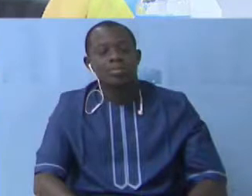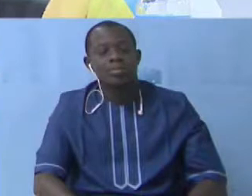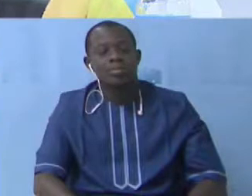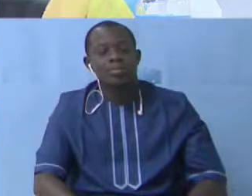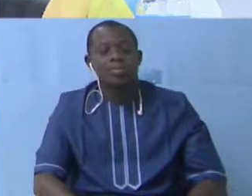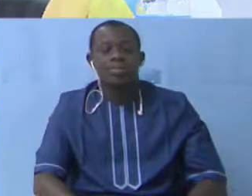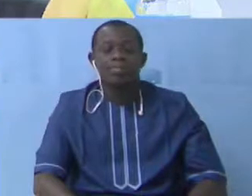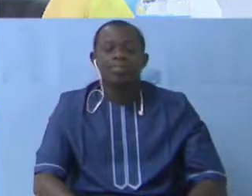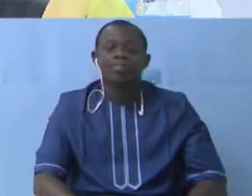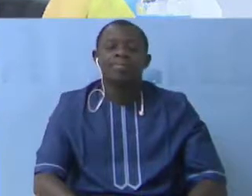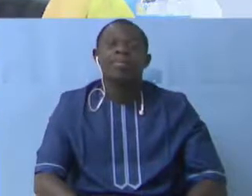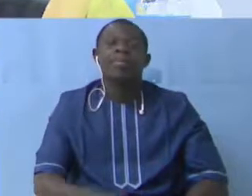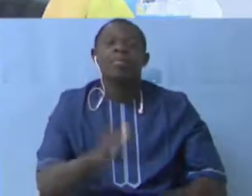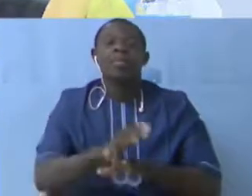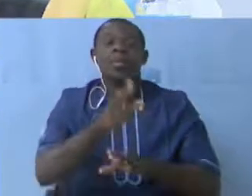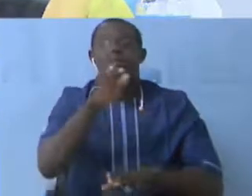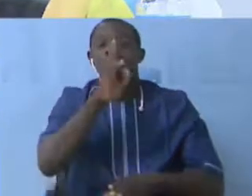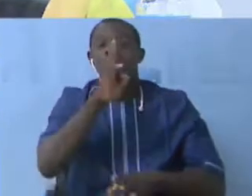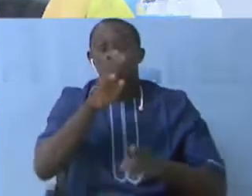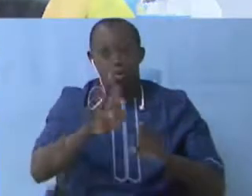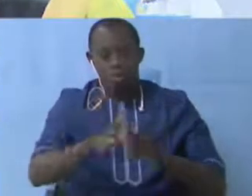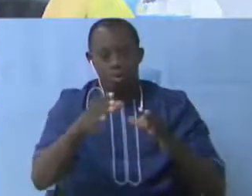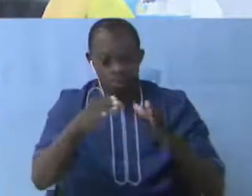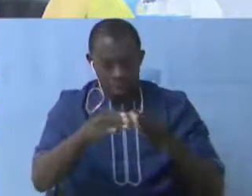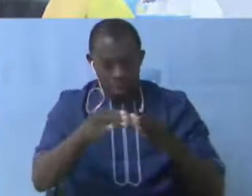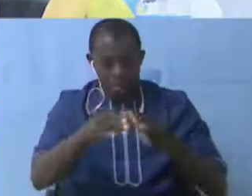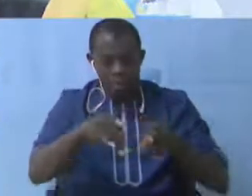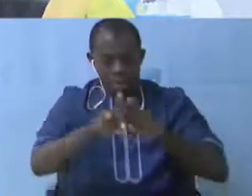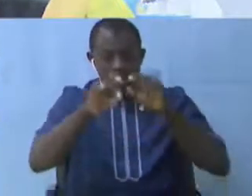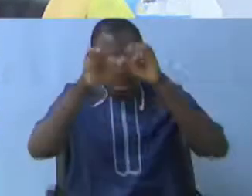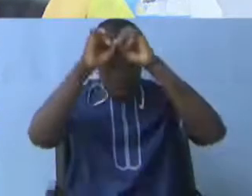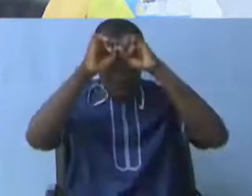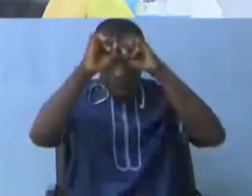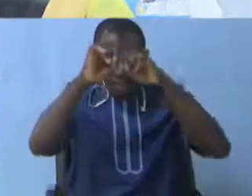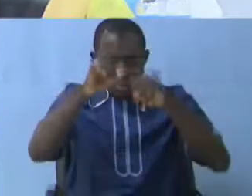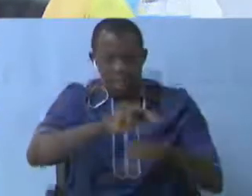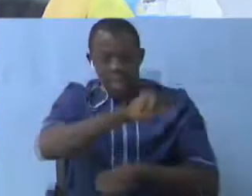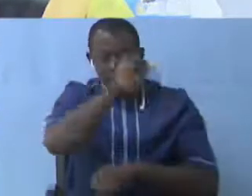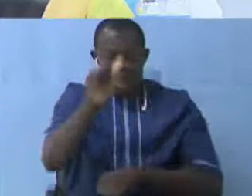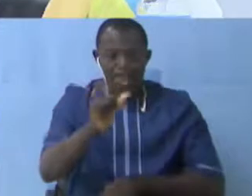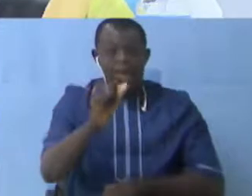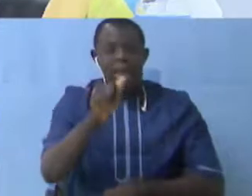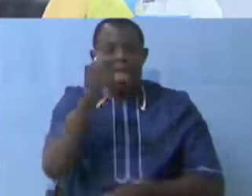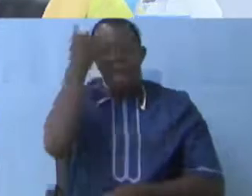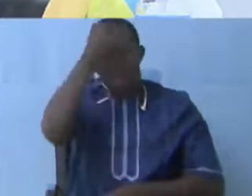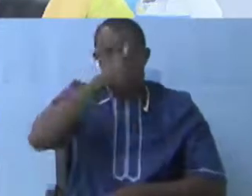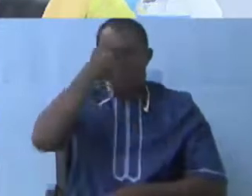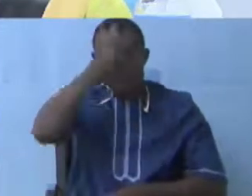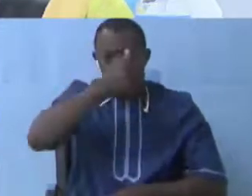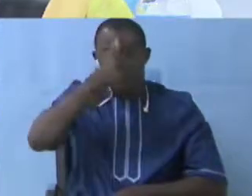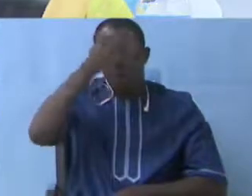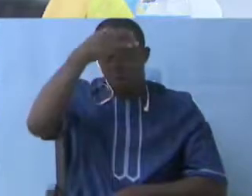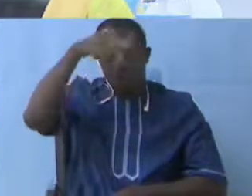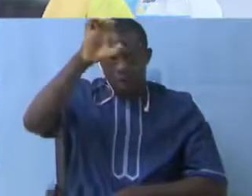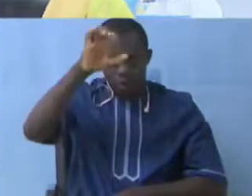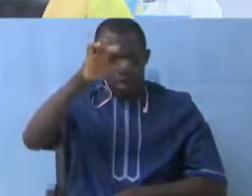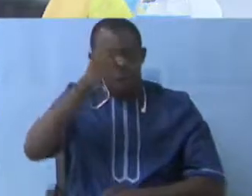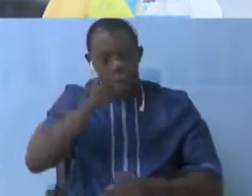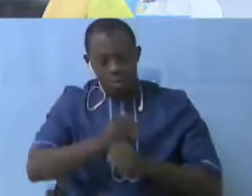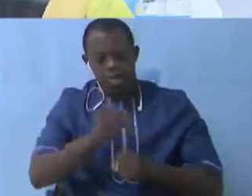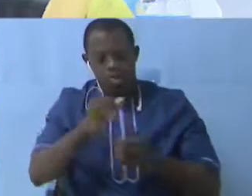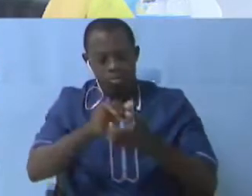it was co-organized by the African Commission, the government, and us. And through that interaction,